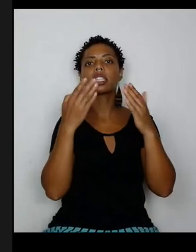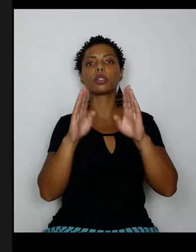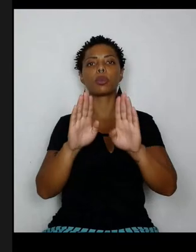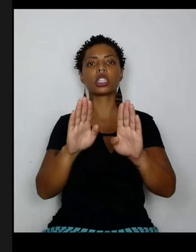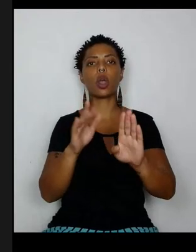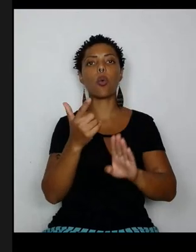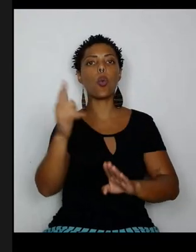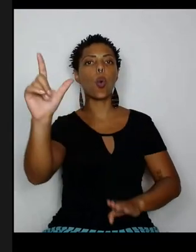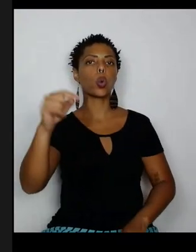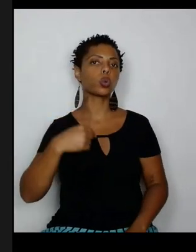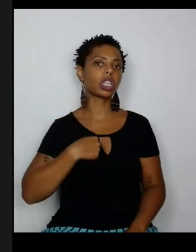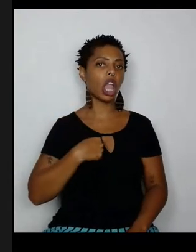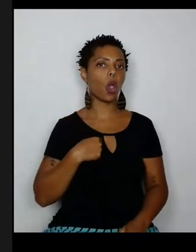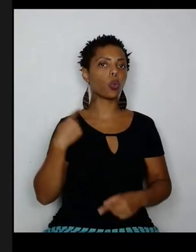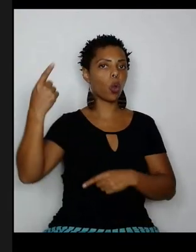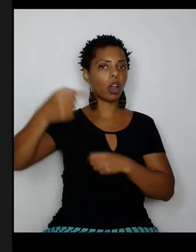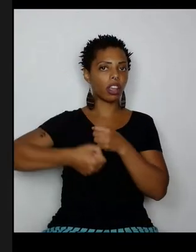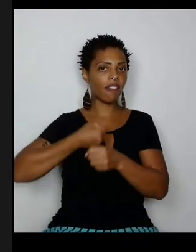specifically